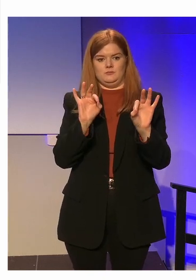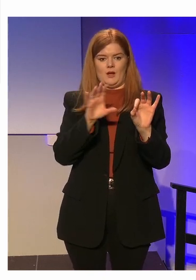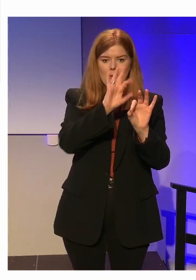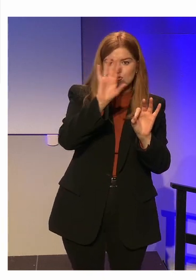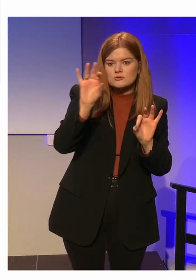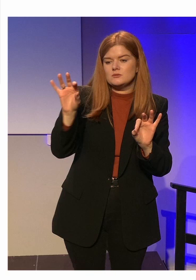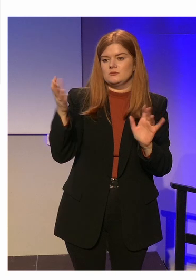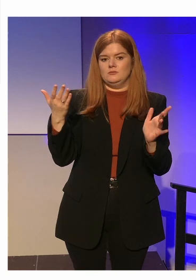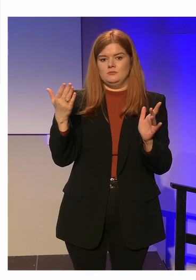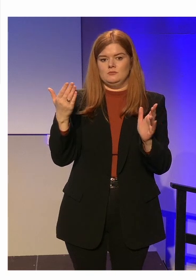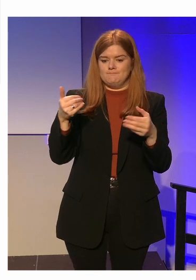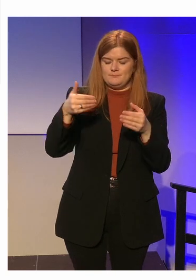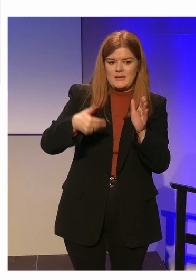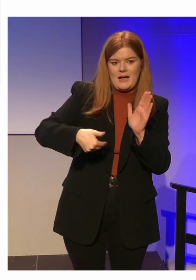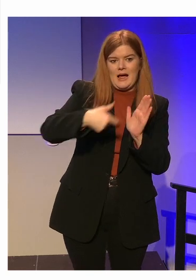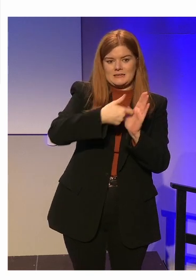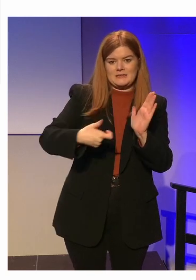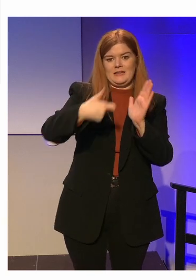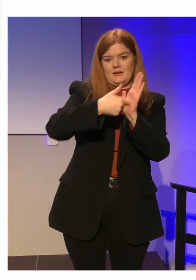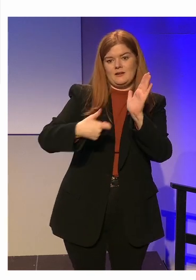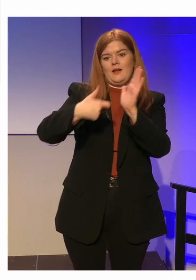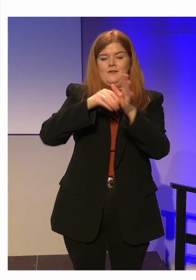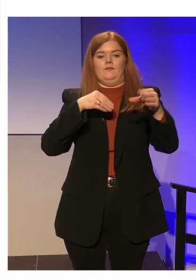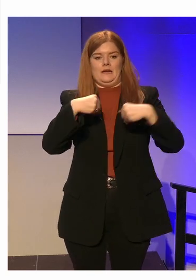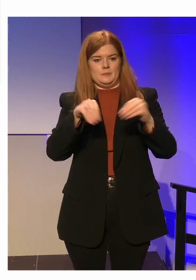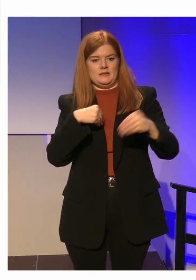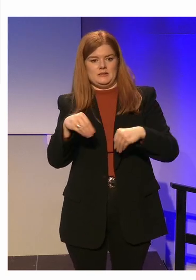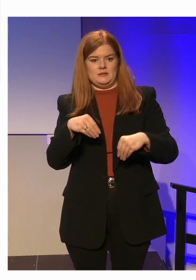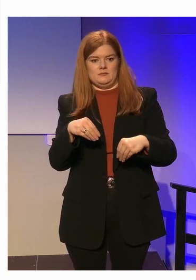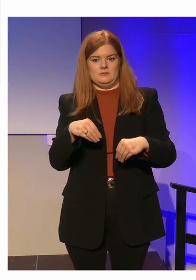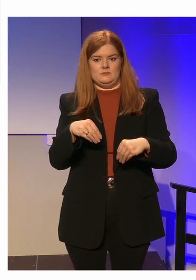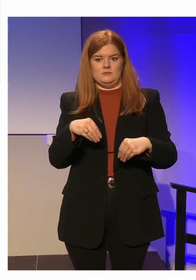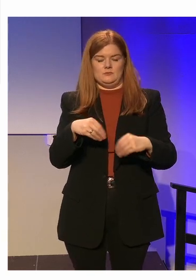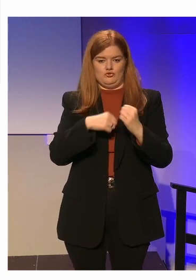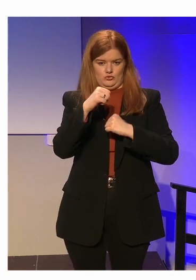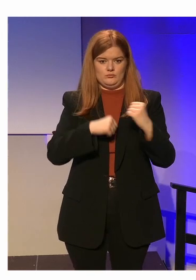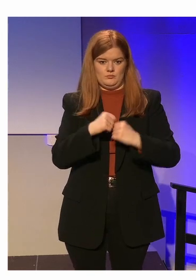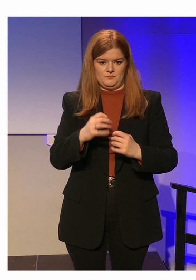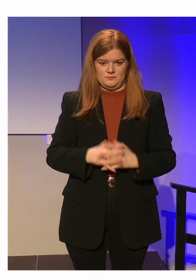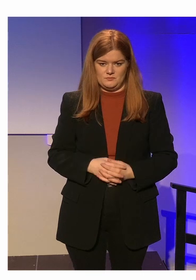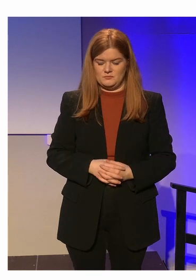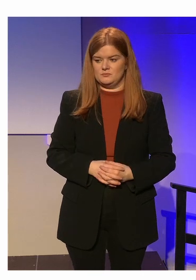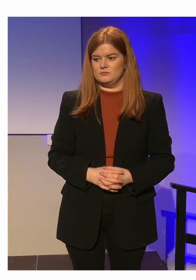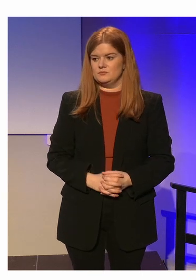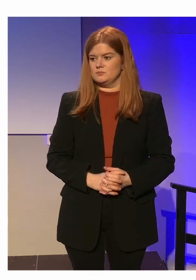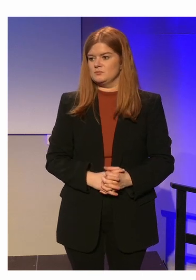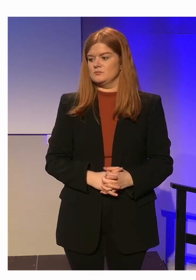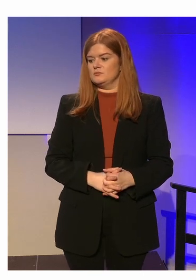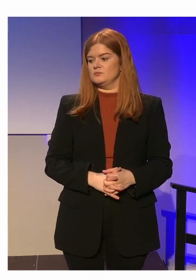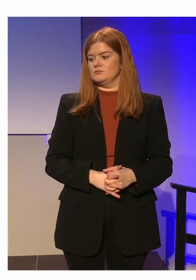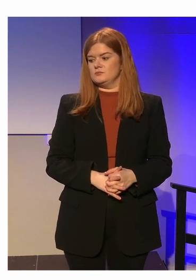options. It's building in a lot of a flexible and dynamic structure.